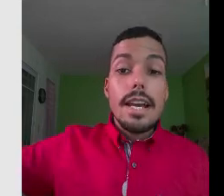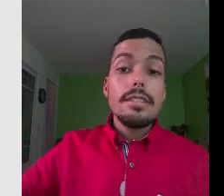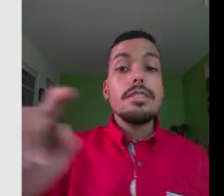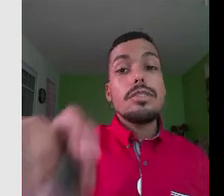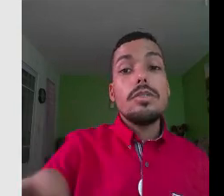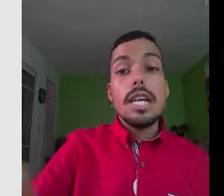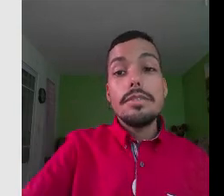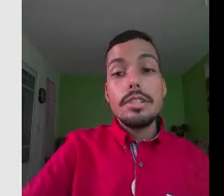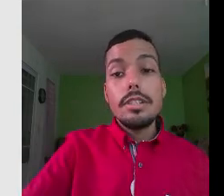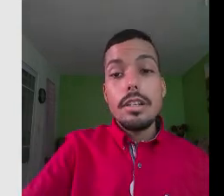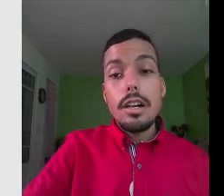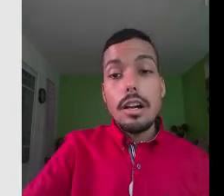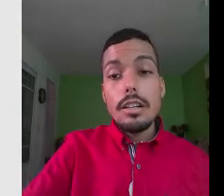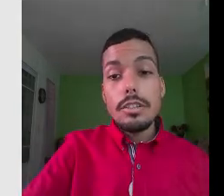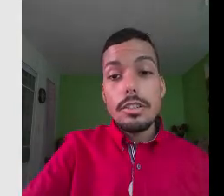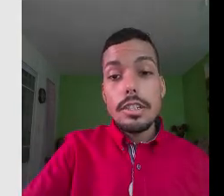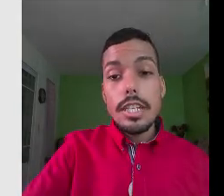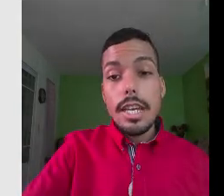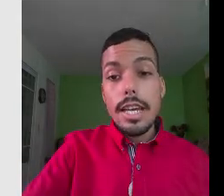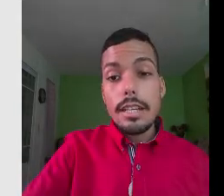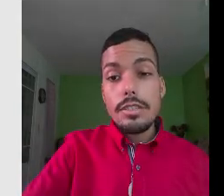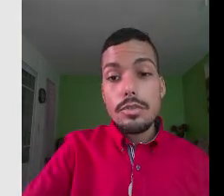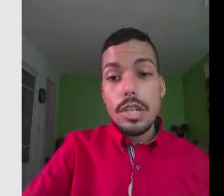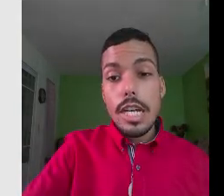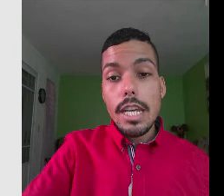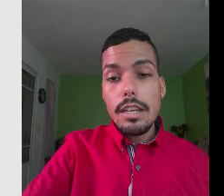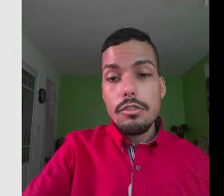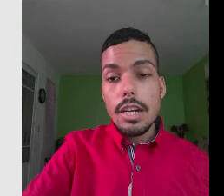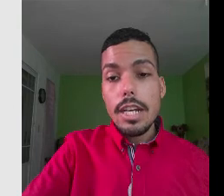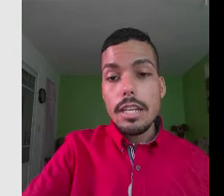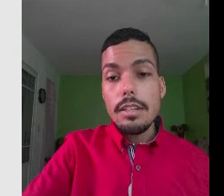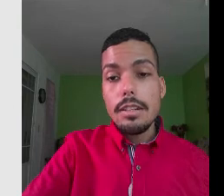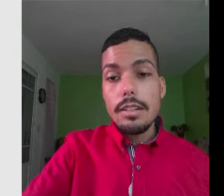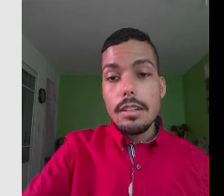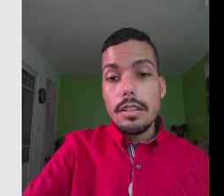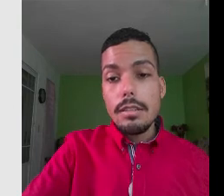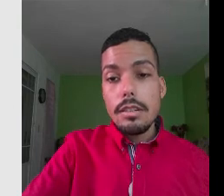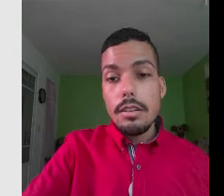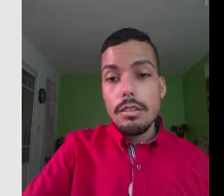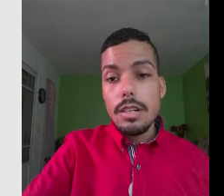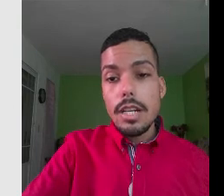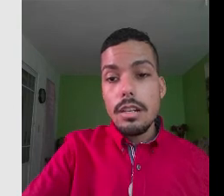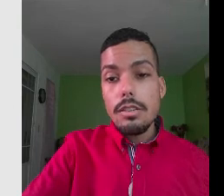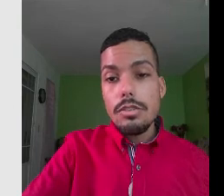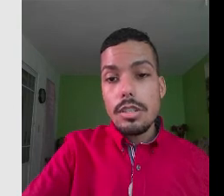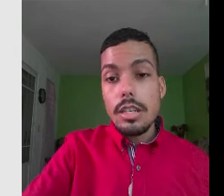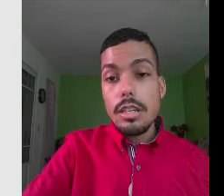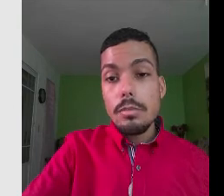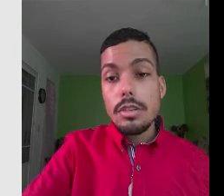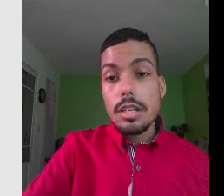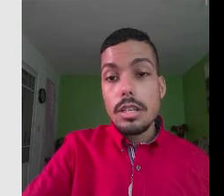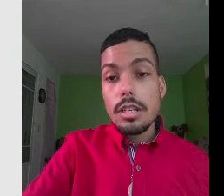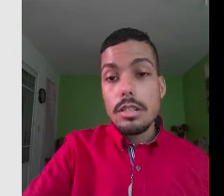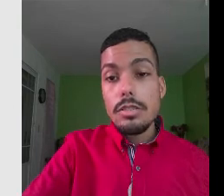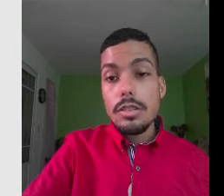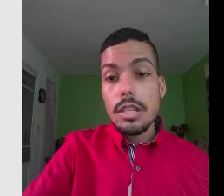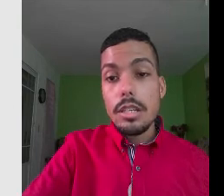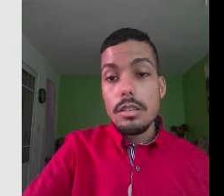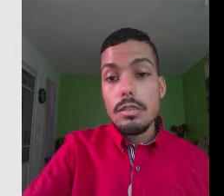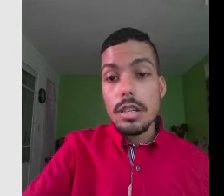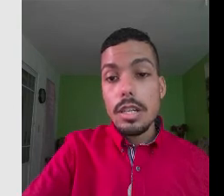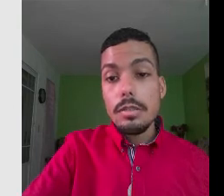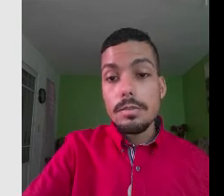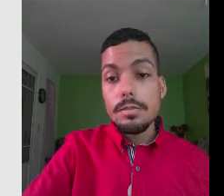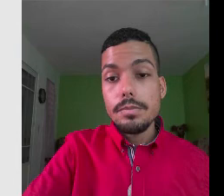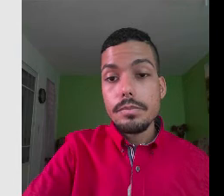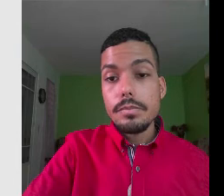Yes, it has it, so we have to color the X-ray, right? Tenemos que colorearlo, sí, porque tiene el